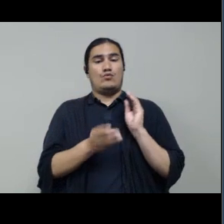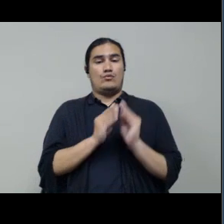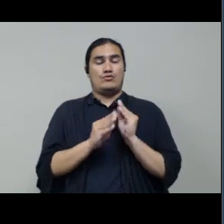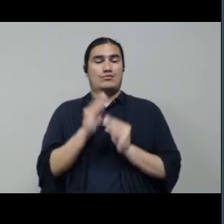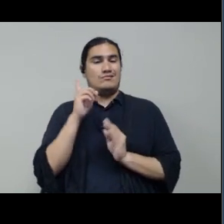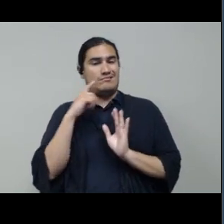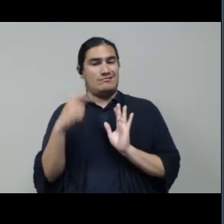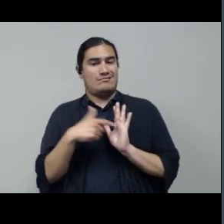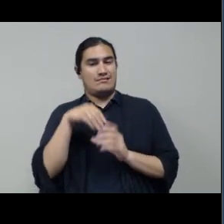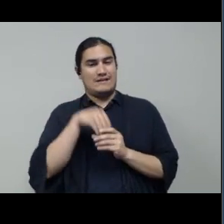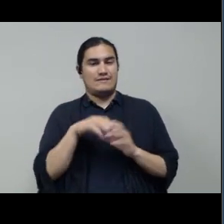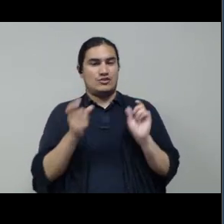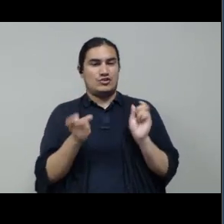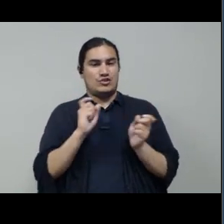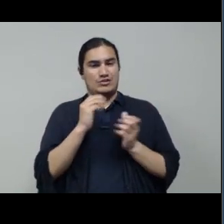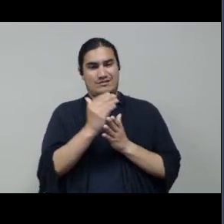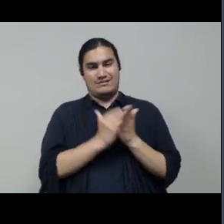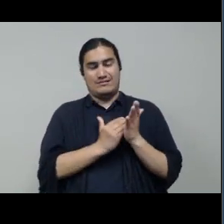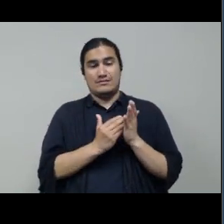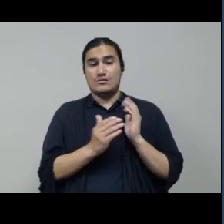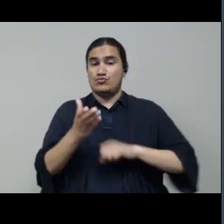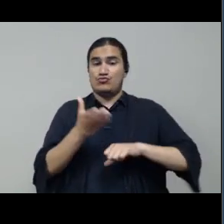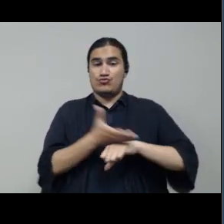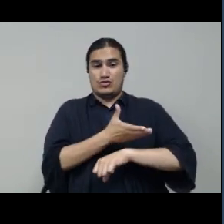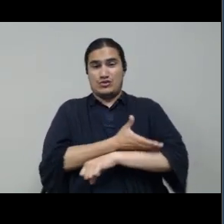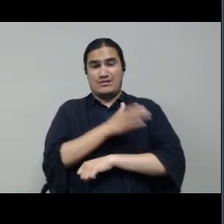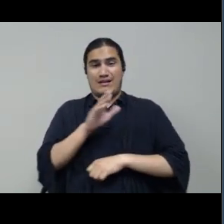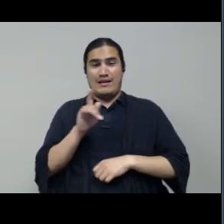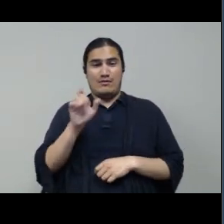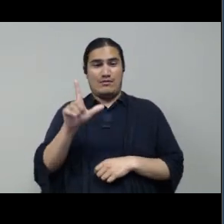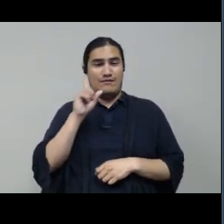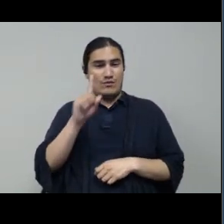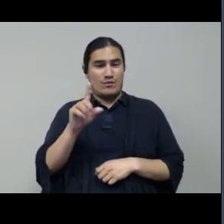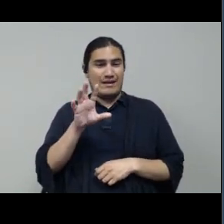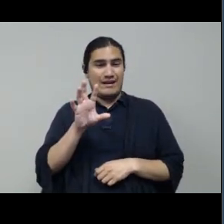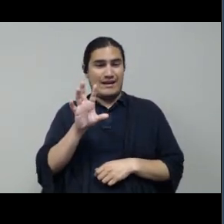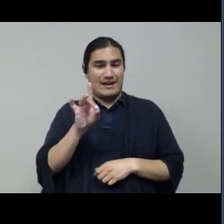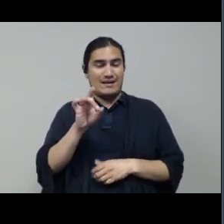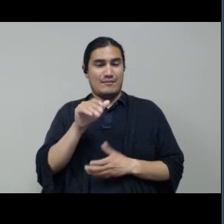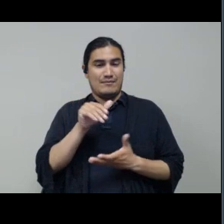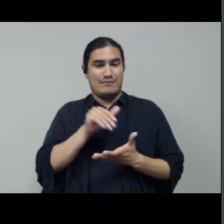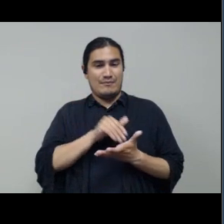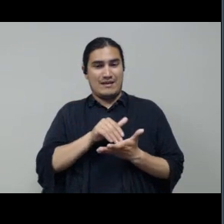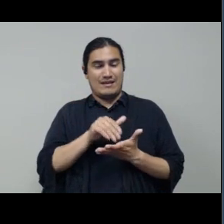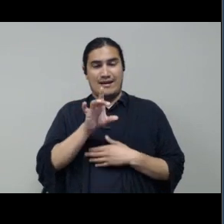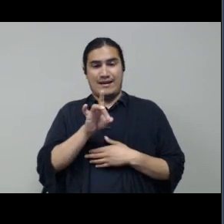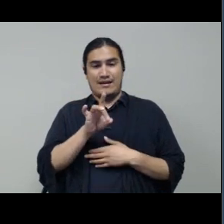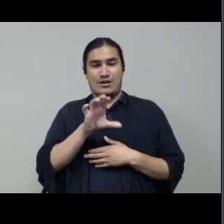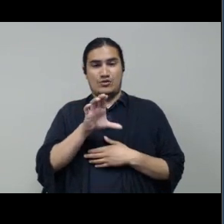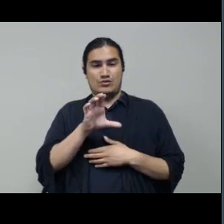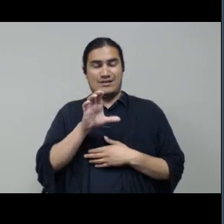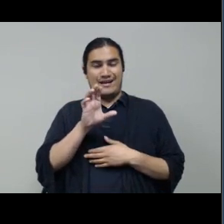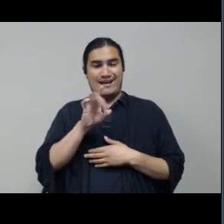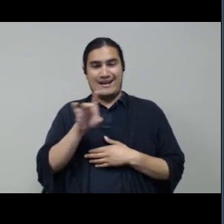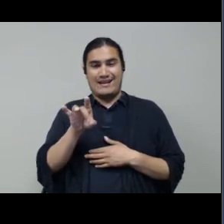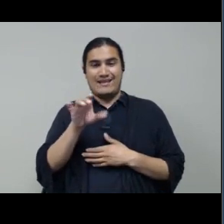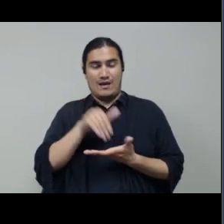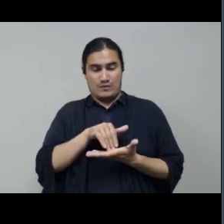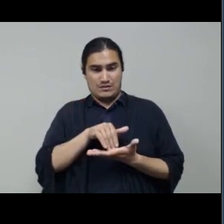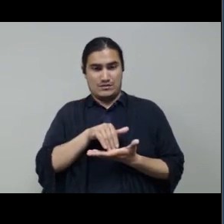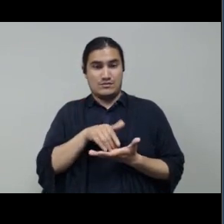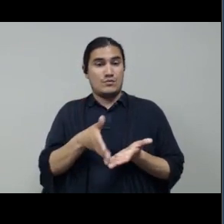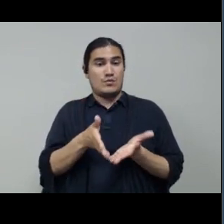on the change list. The construction capital is programmed for $8,888,000, and Caltrans is requesting